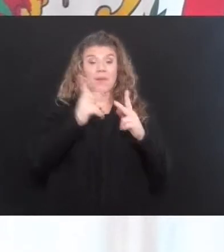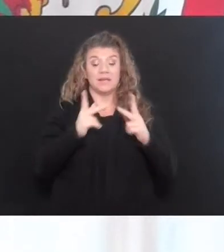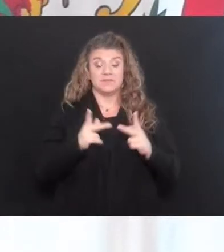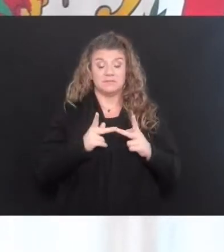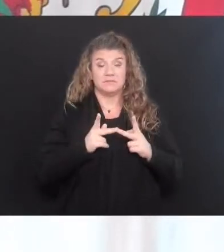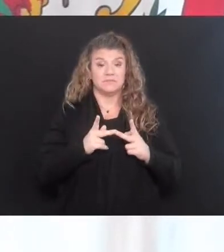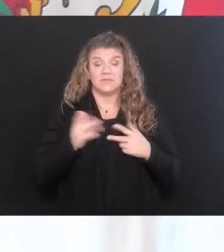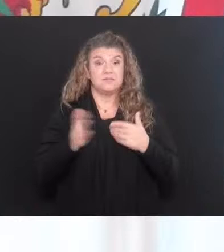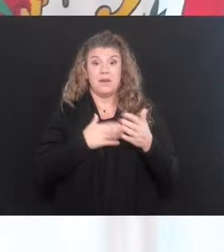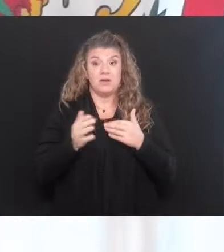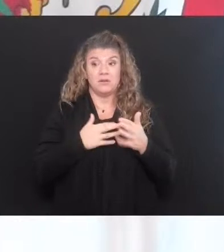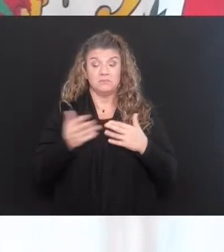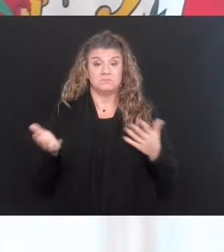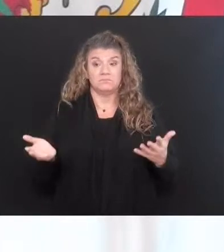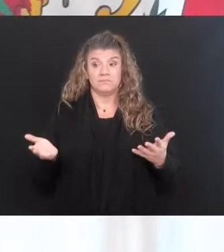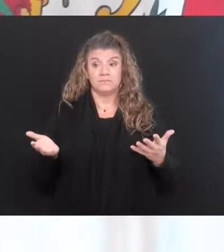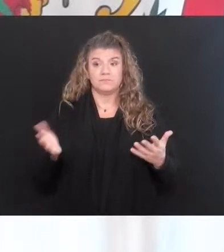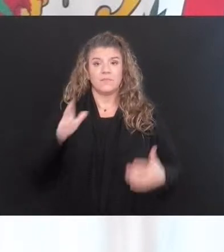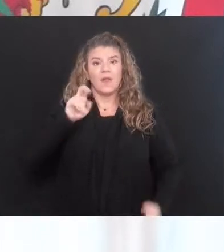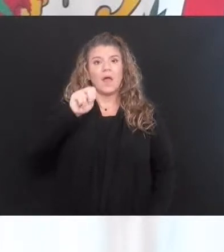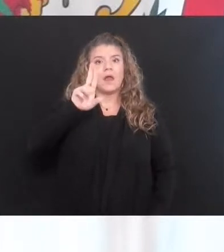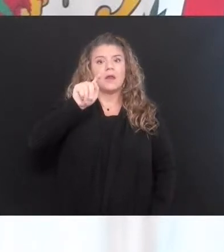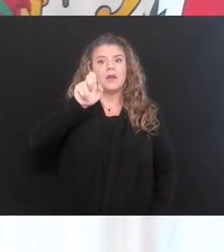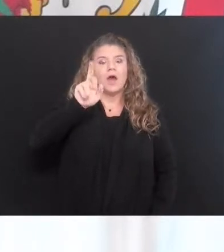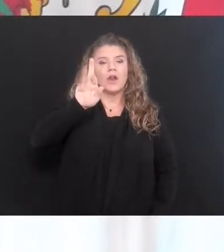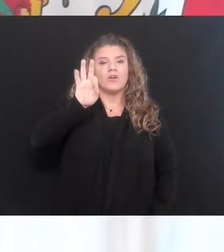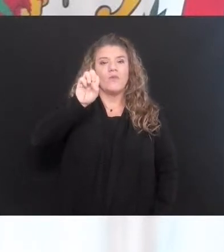them, it doesn't matter. Nutter Fort,